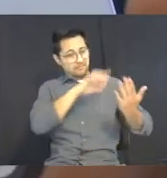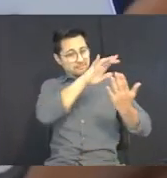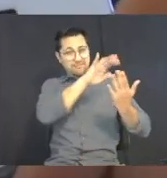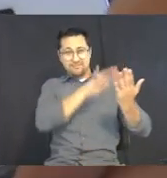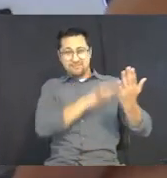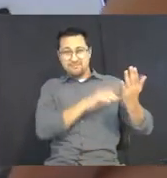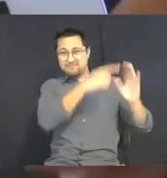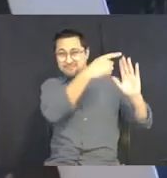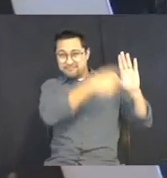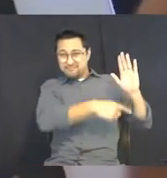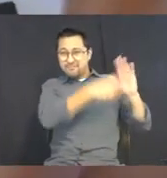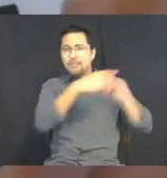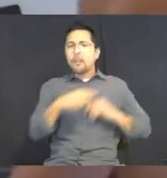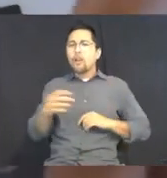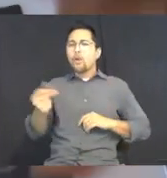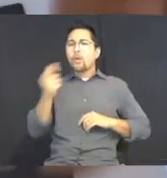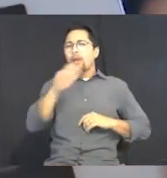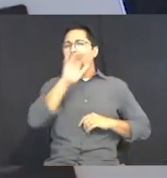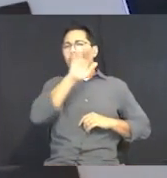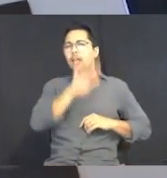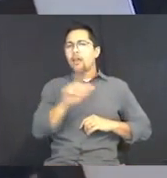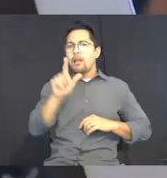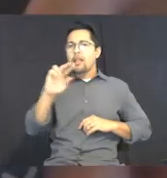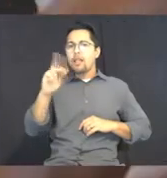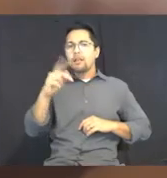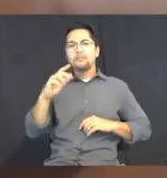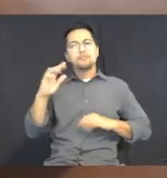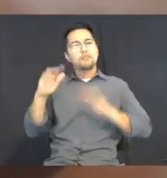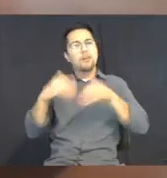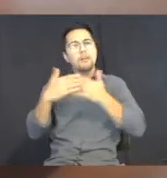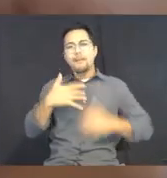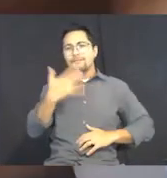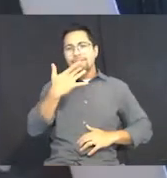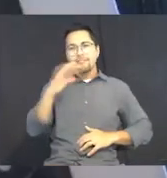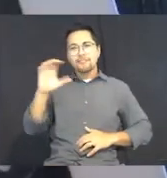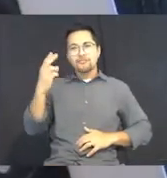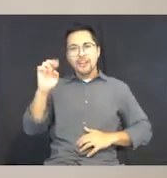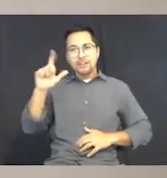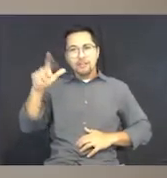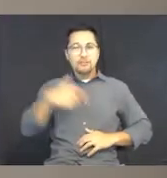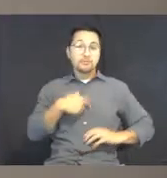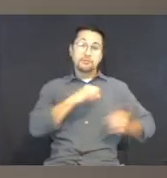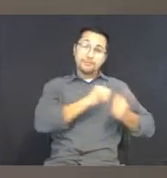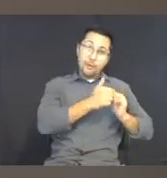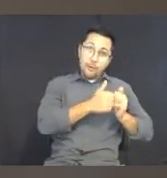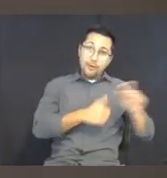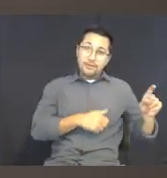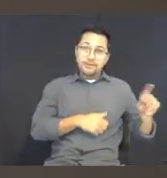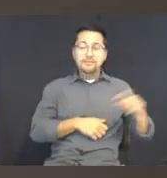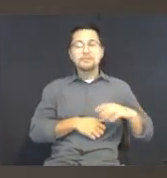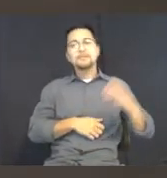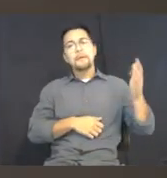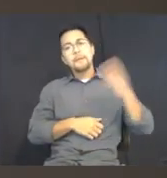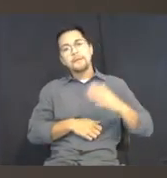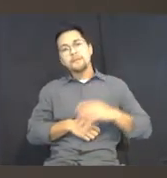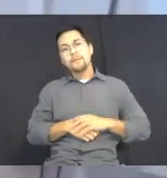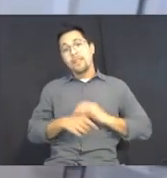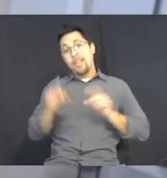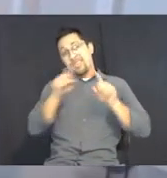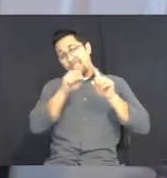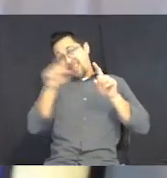back there and I'm watching TV, say someone knocks on the door, I can open the door from here.